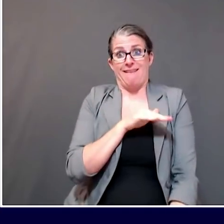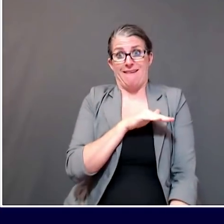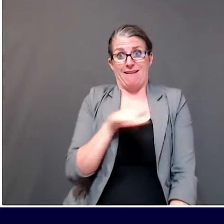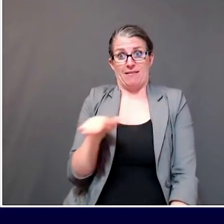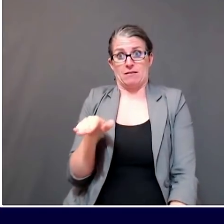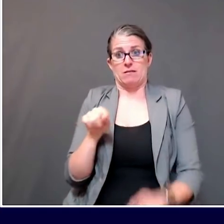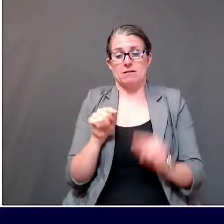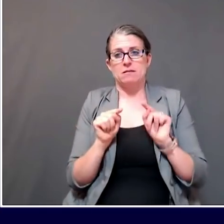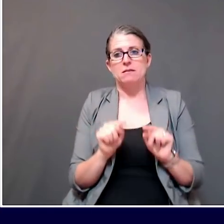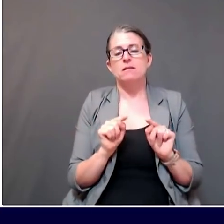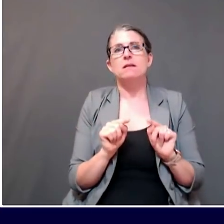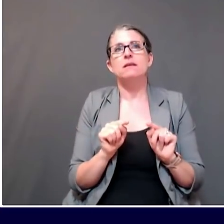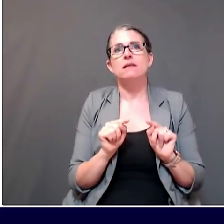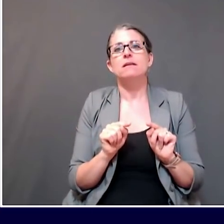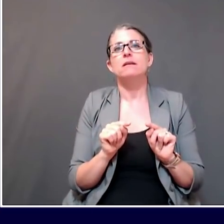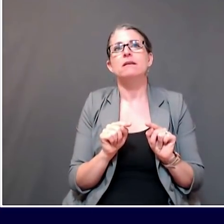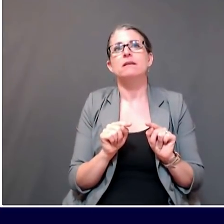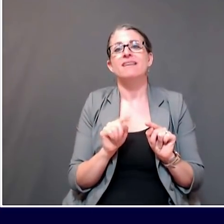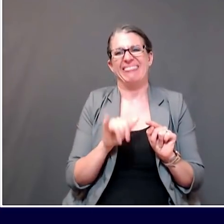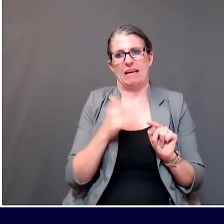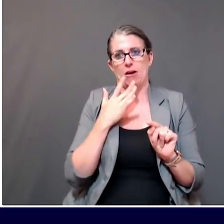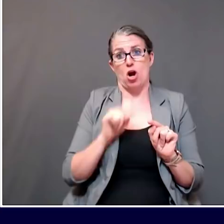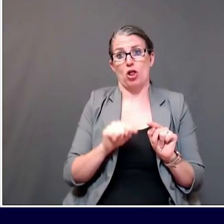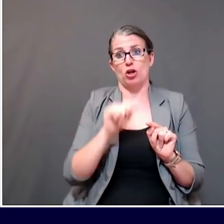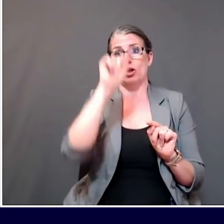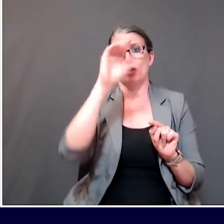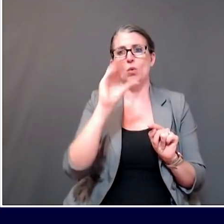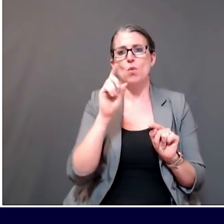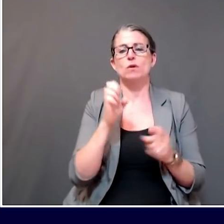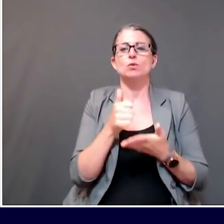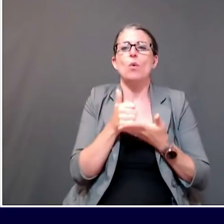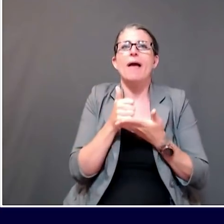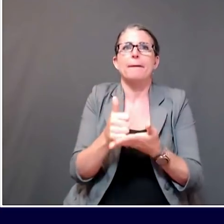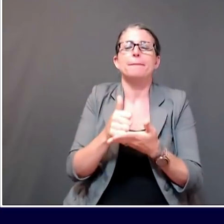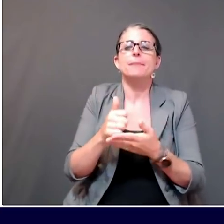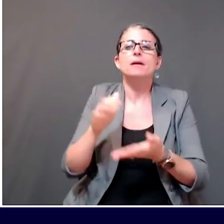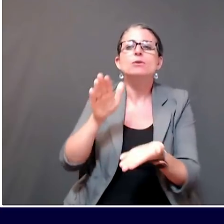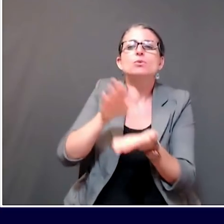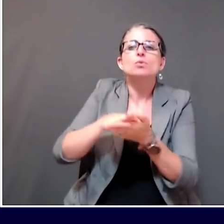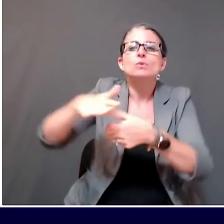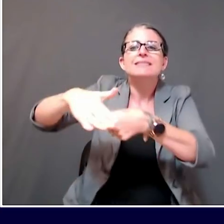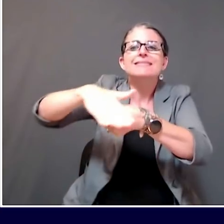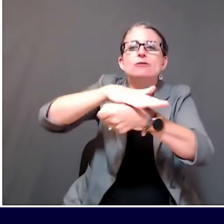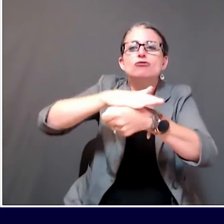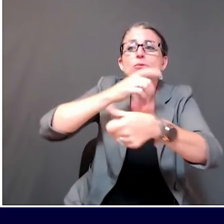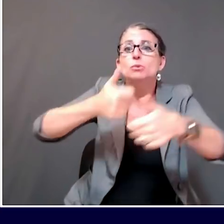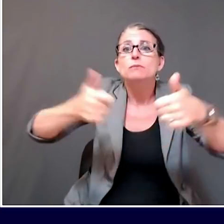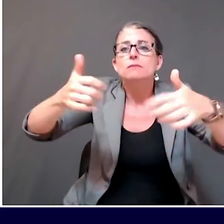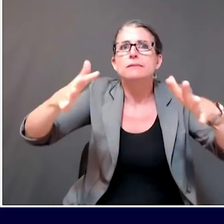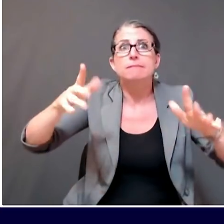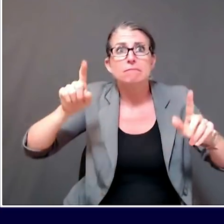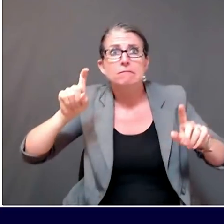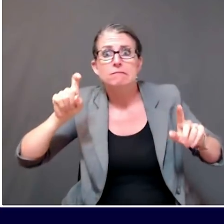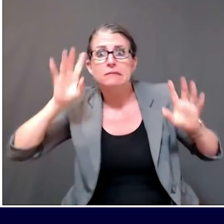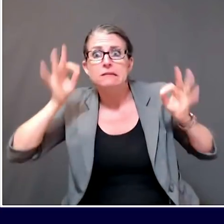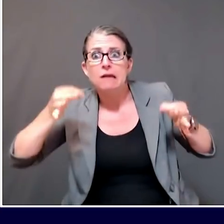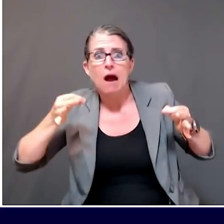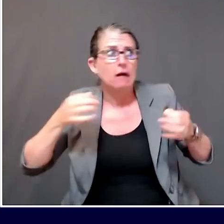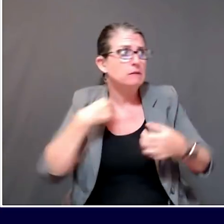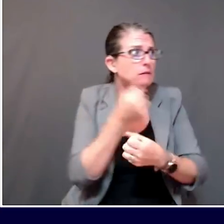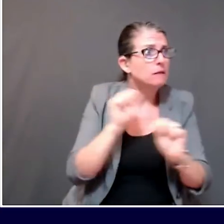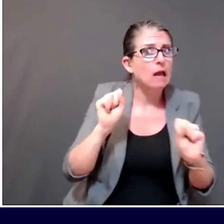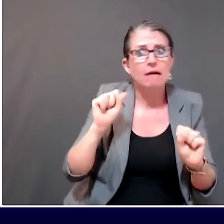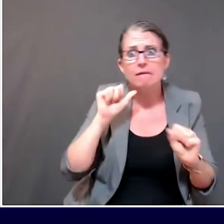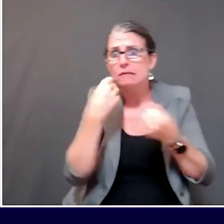epidemiological perspective in their community as they are thinking about the safety of having children come in for